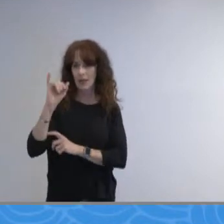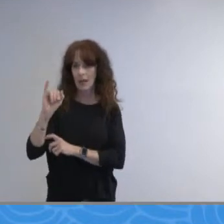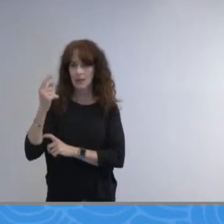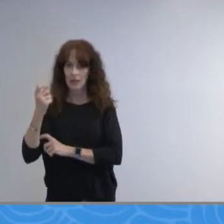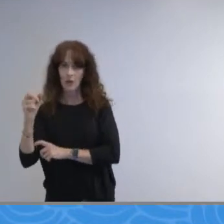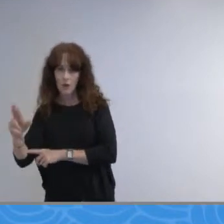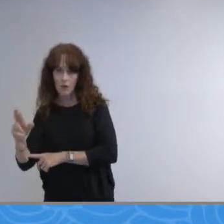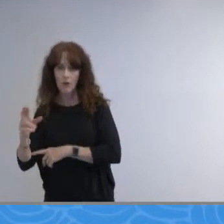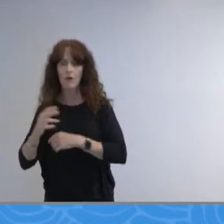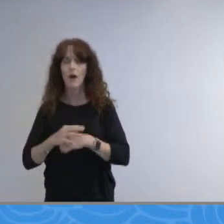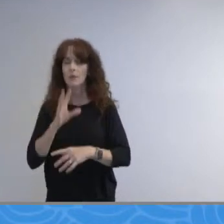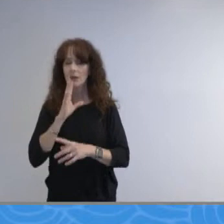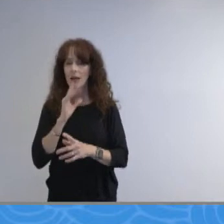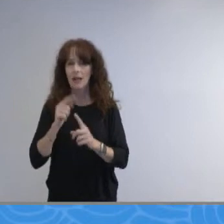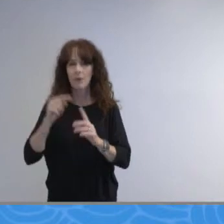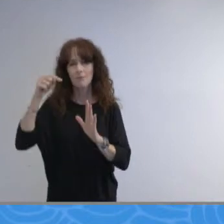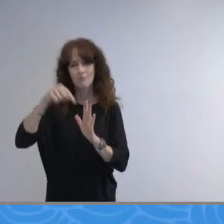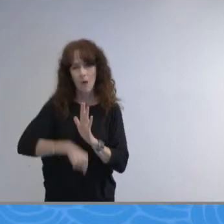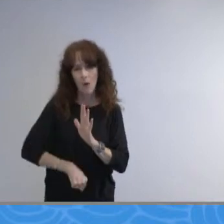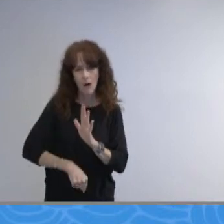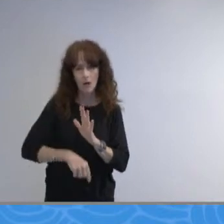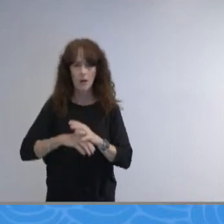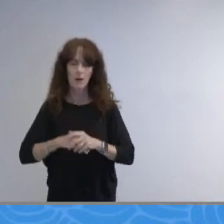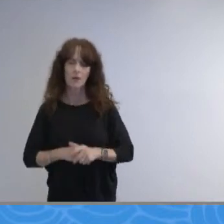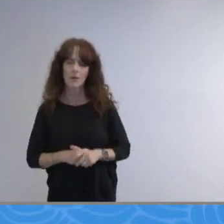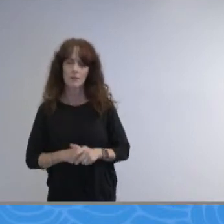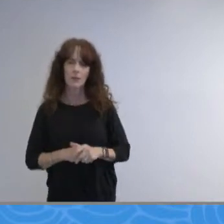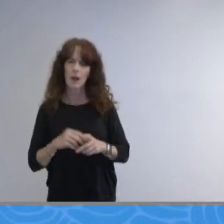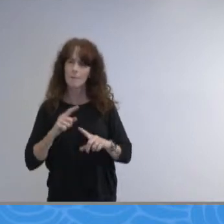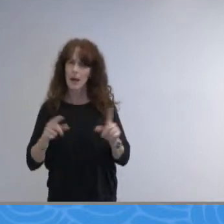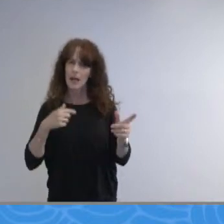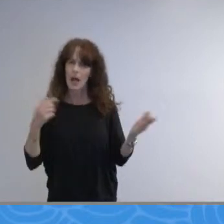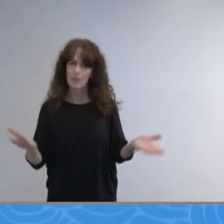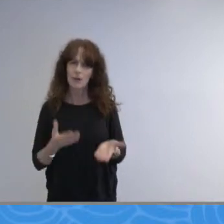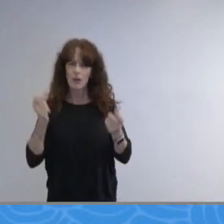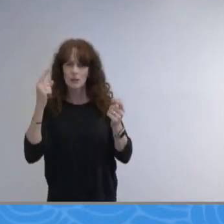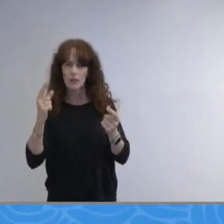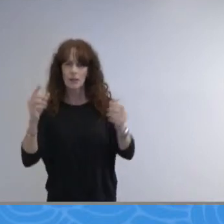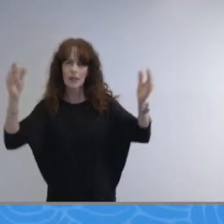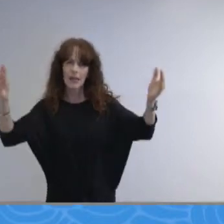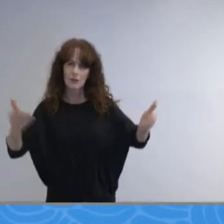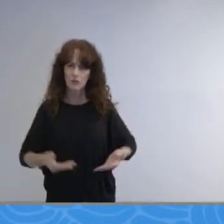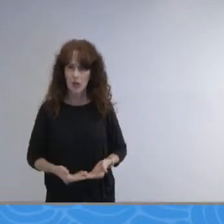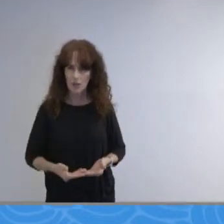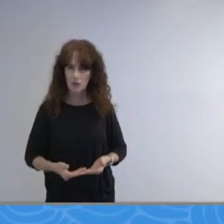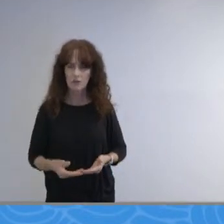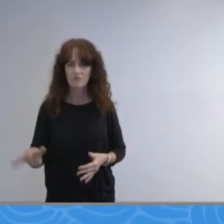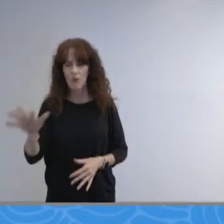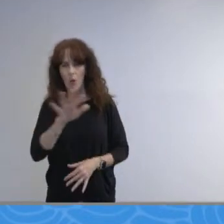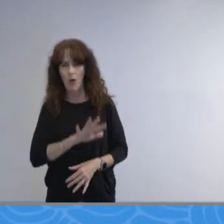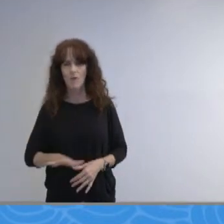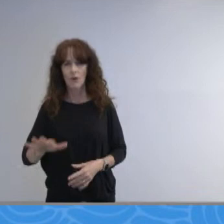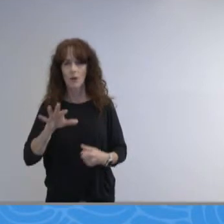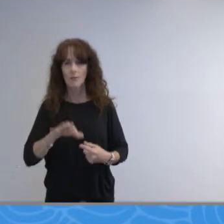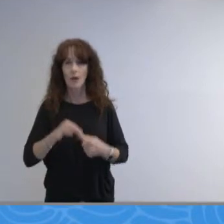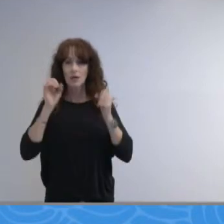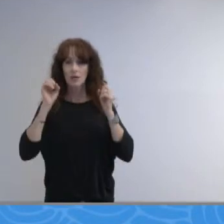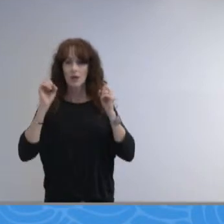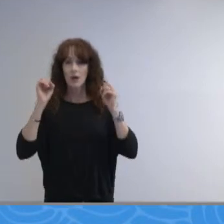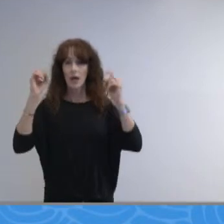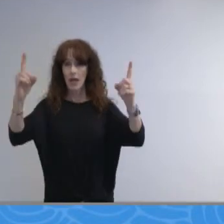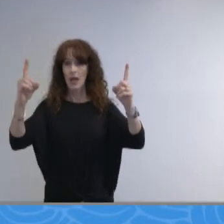a little bit more, but I'm here to, as I understand, give you sort of an introduction, an overview of special